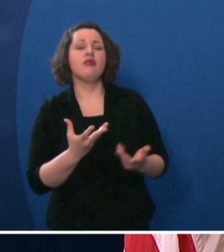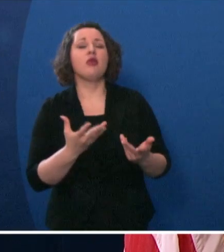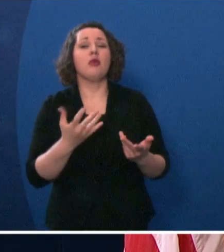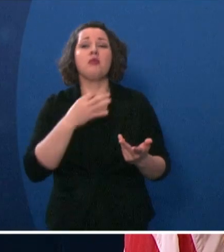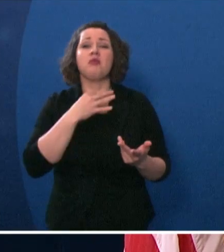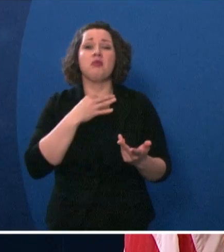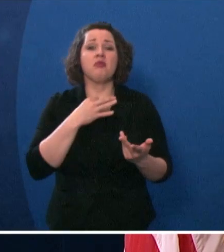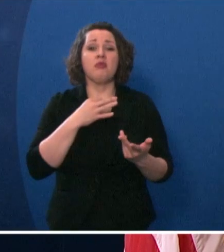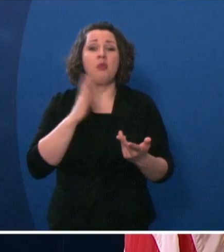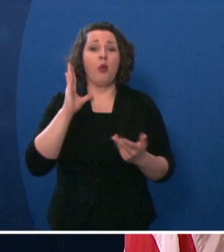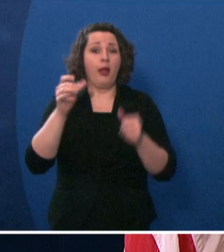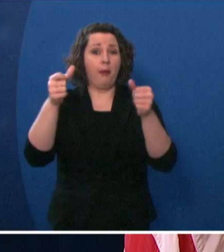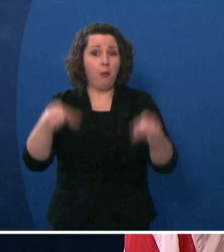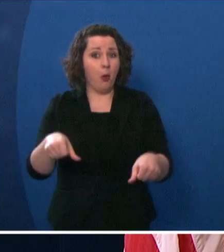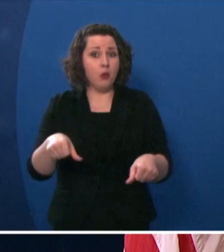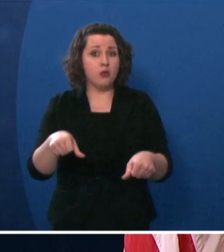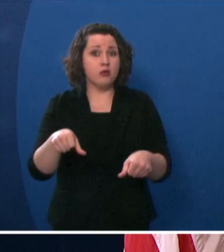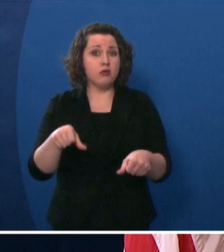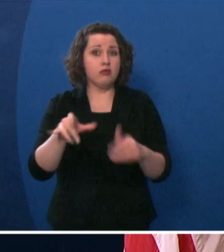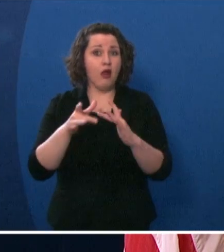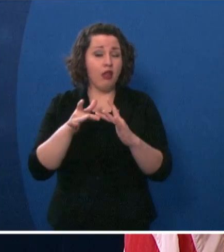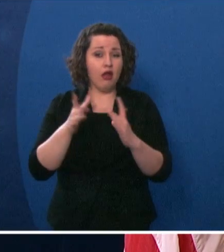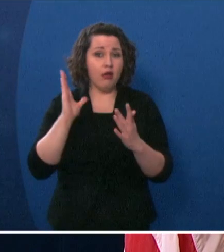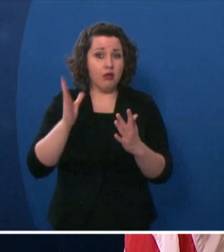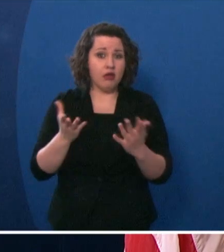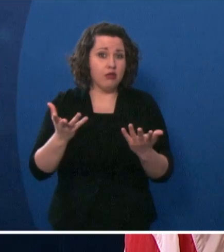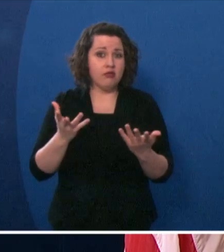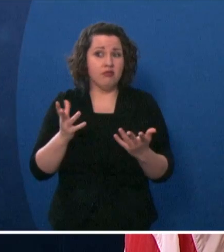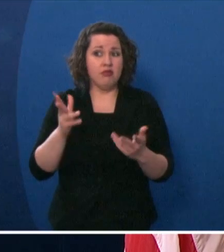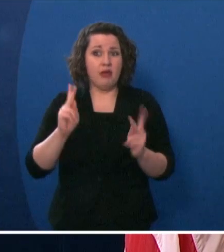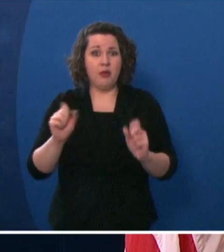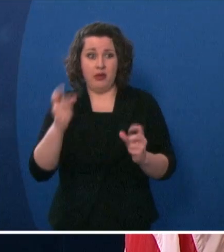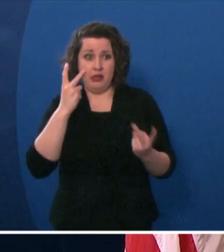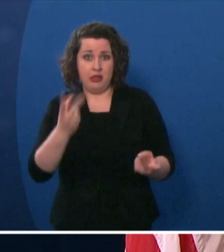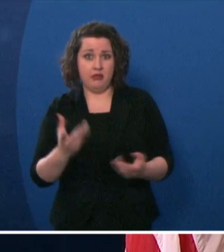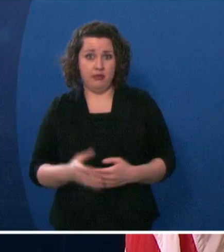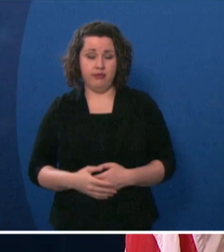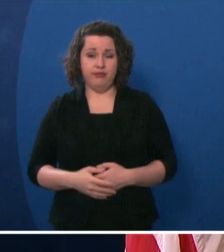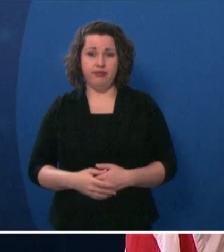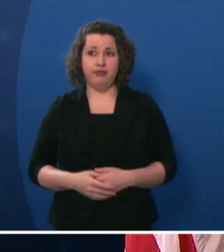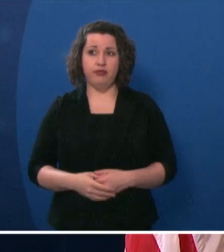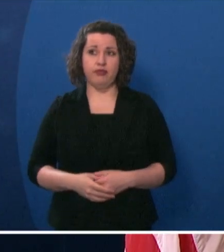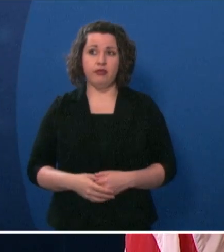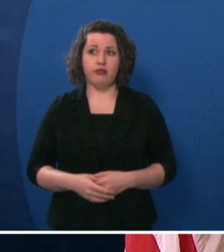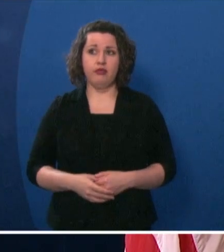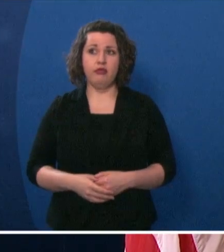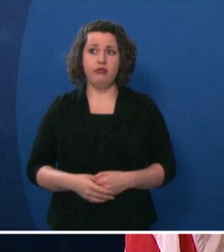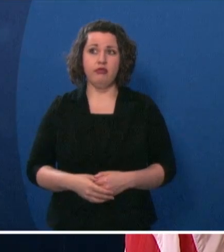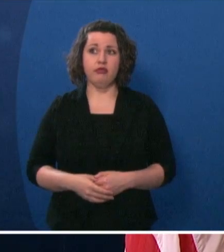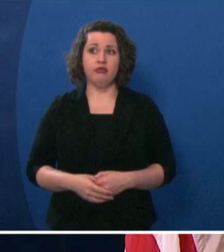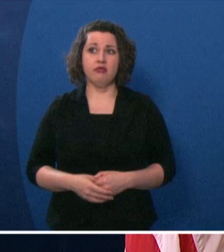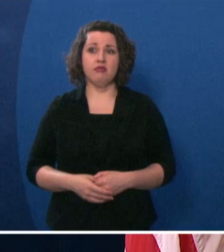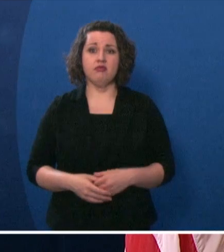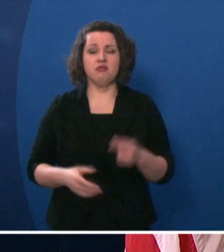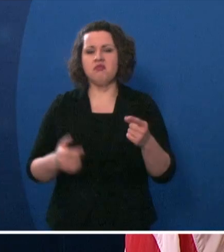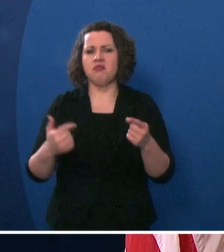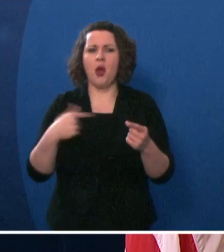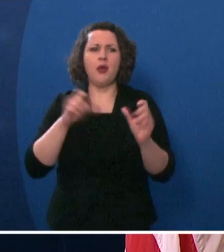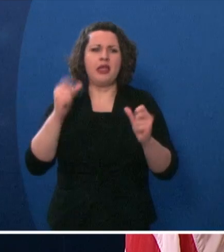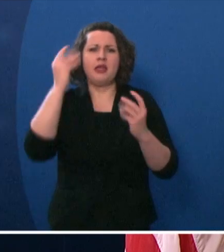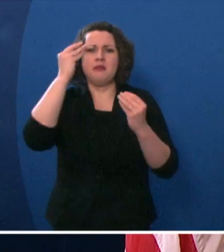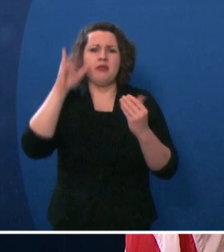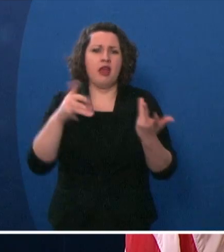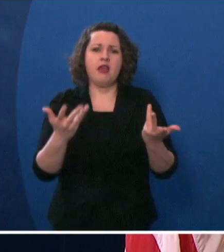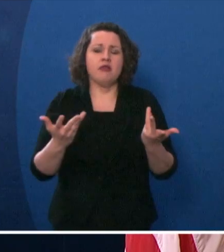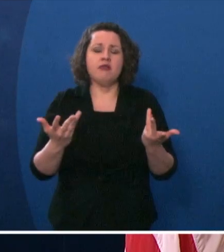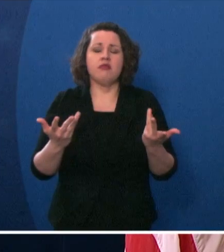a place where that information will be updated so Iowans can see it. We can take a look at that. So